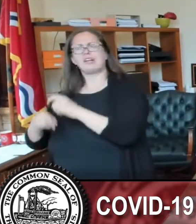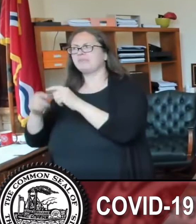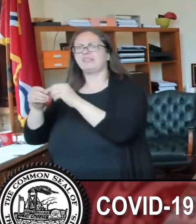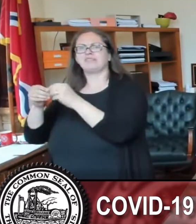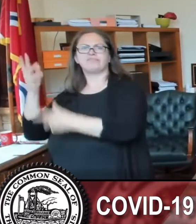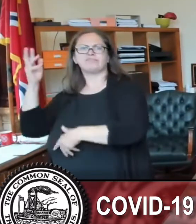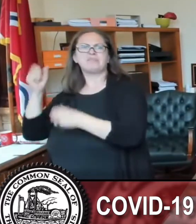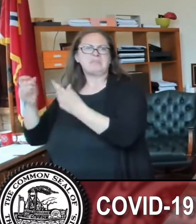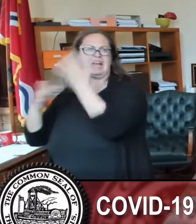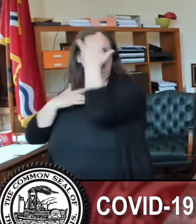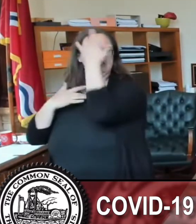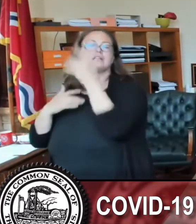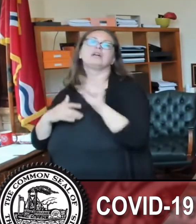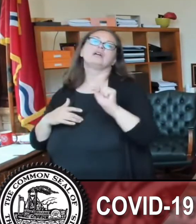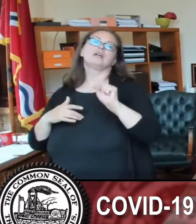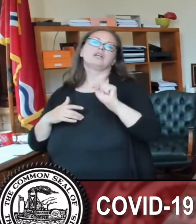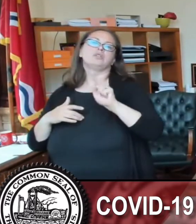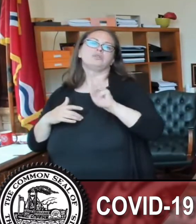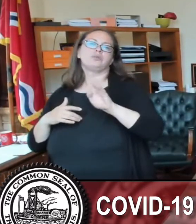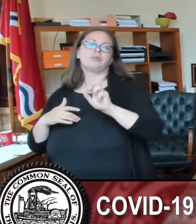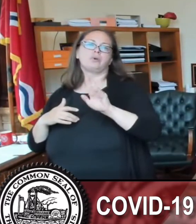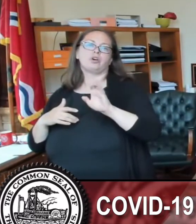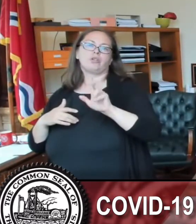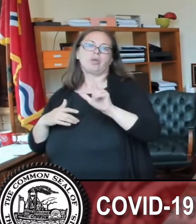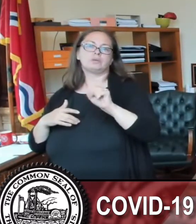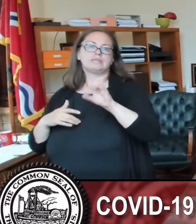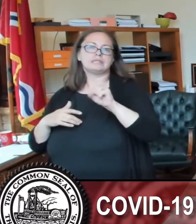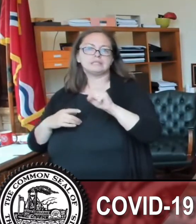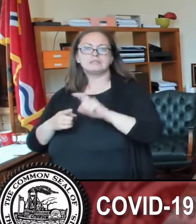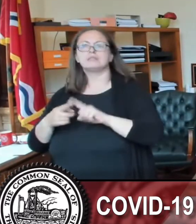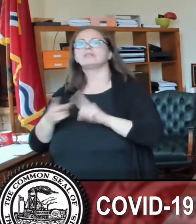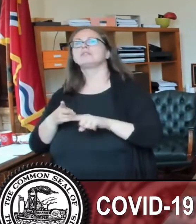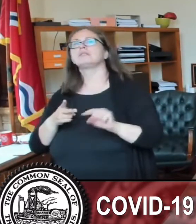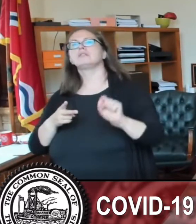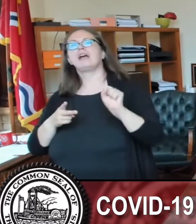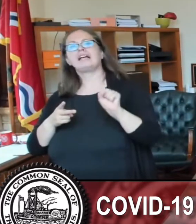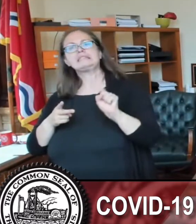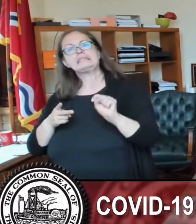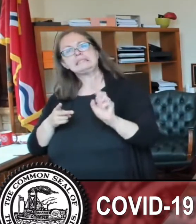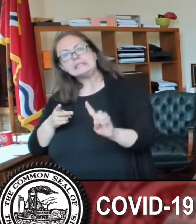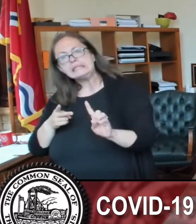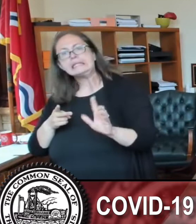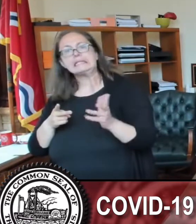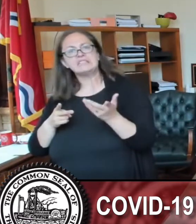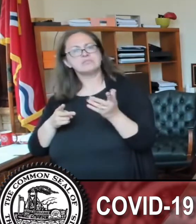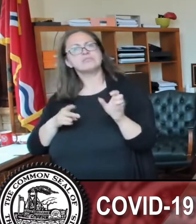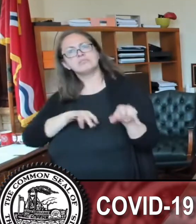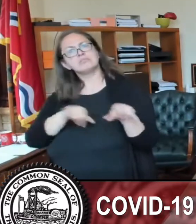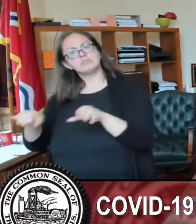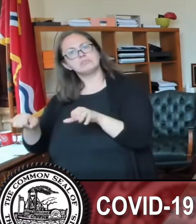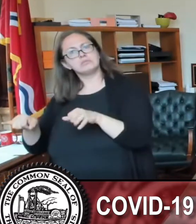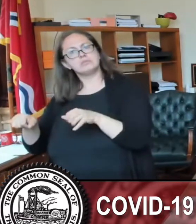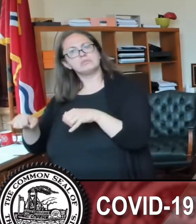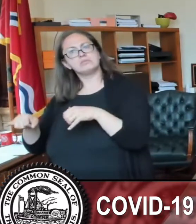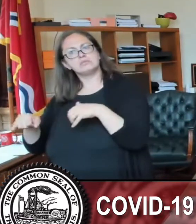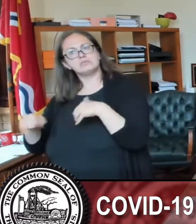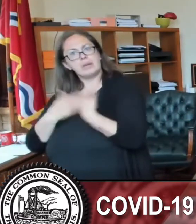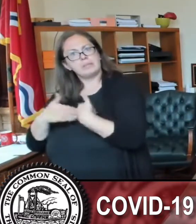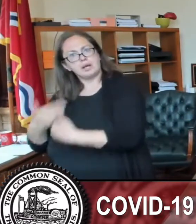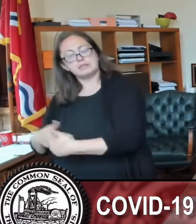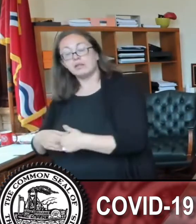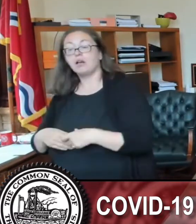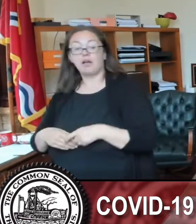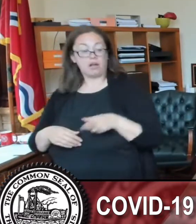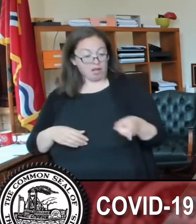primarily tuberculosis and STDs. And so then they quarantine that person that is